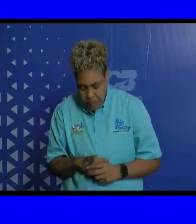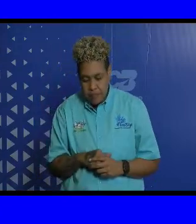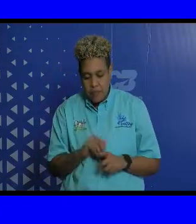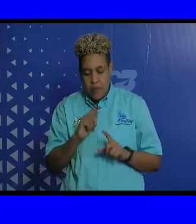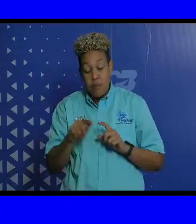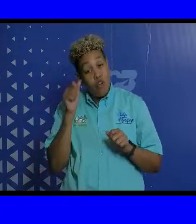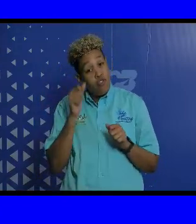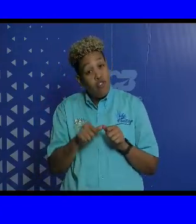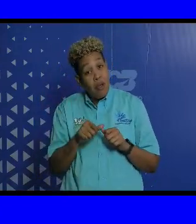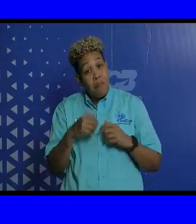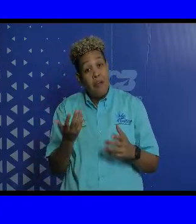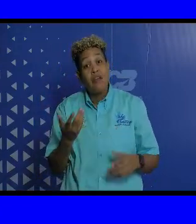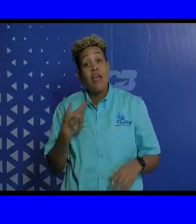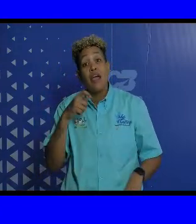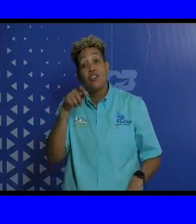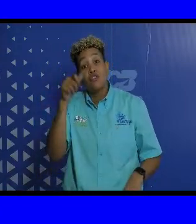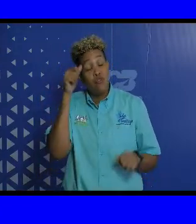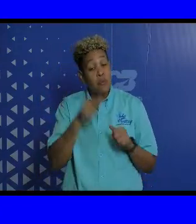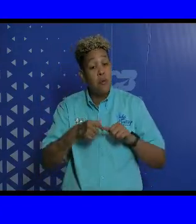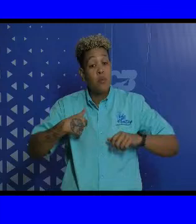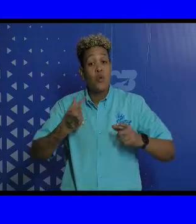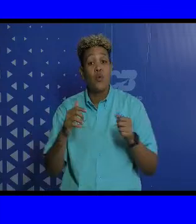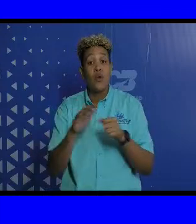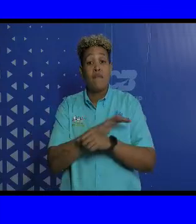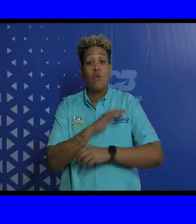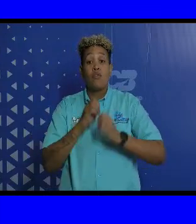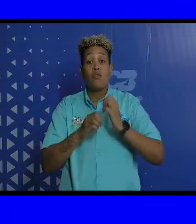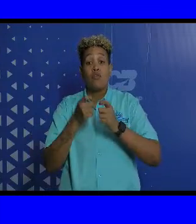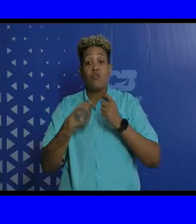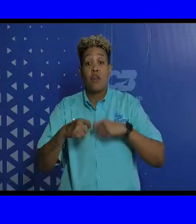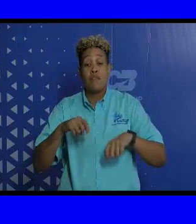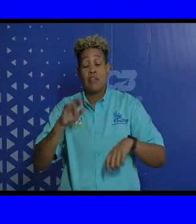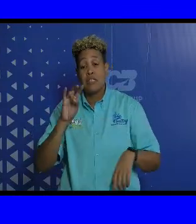But remember, I'm asking you to remember that we were doing a full renovation of the